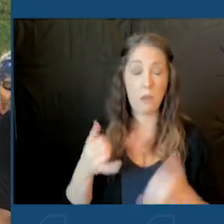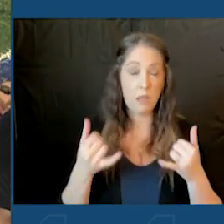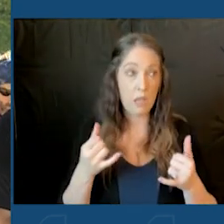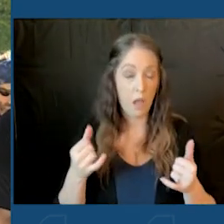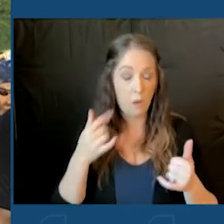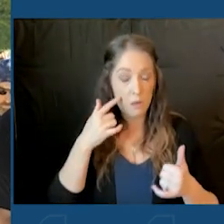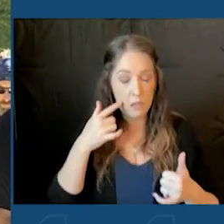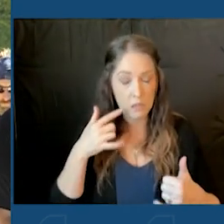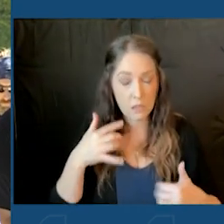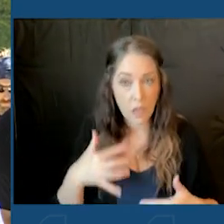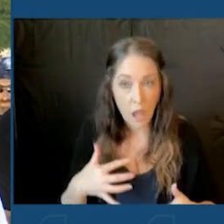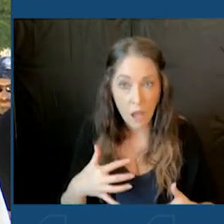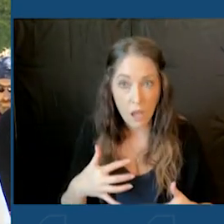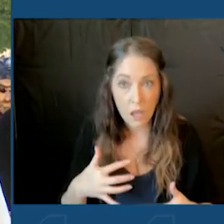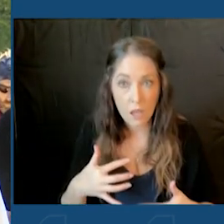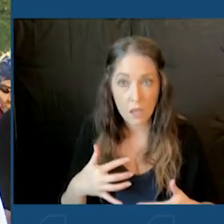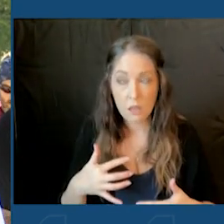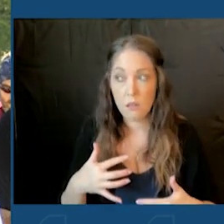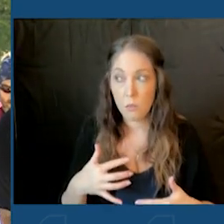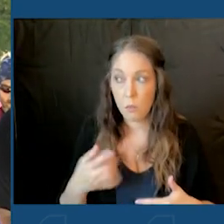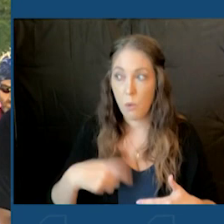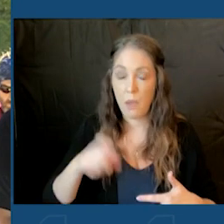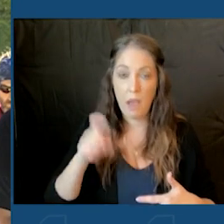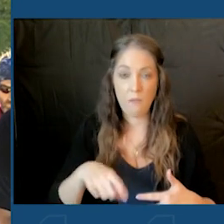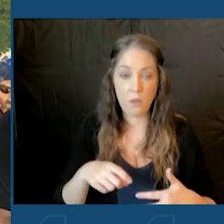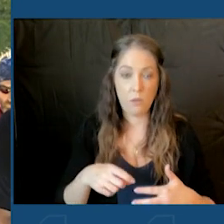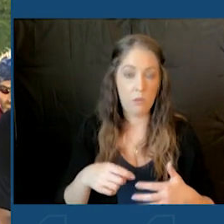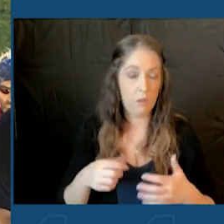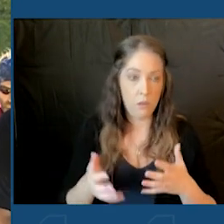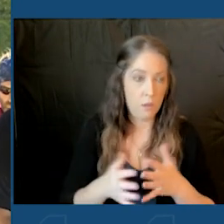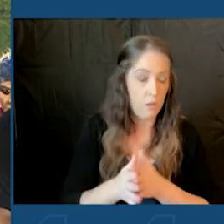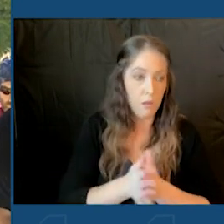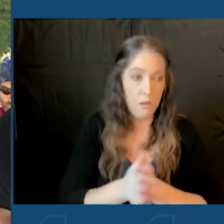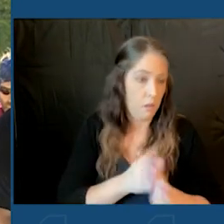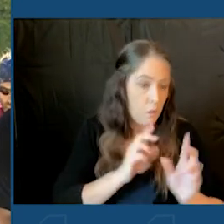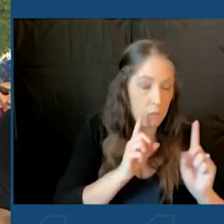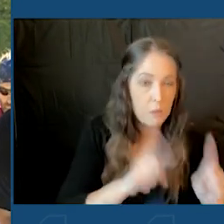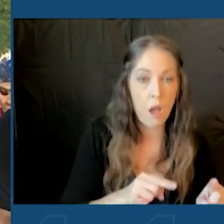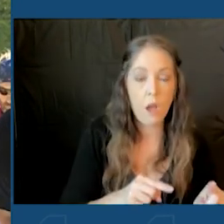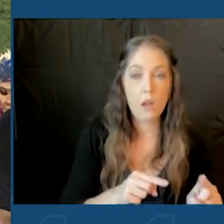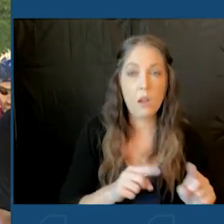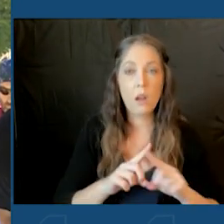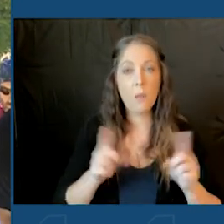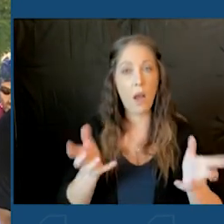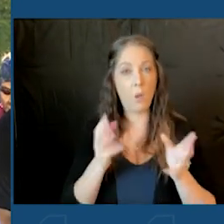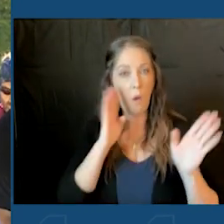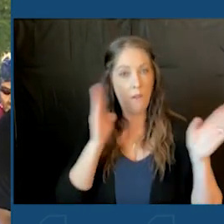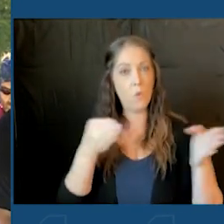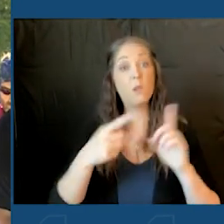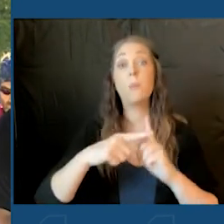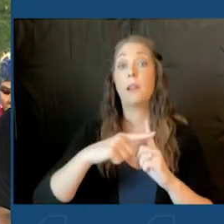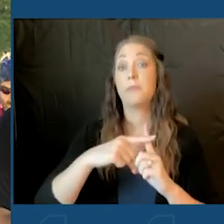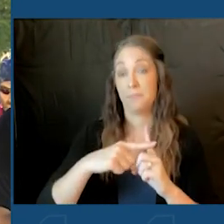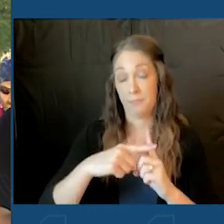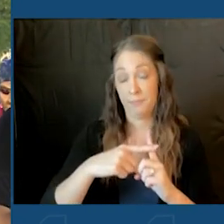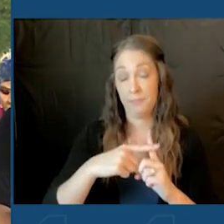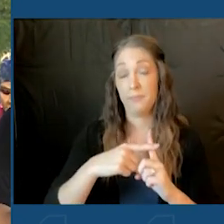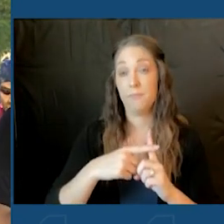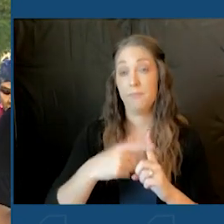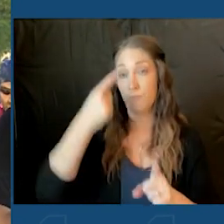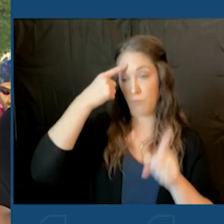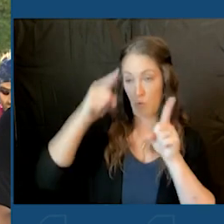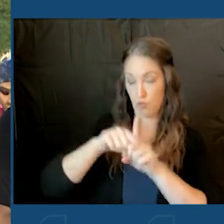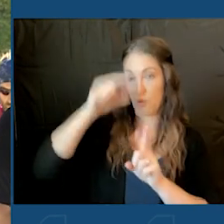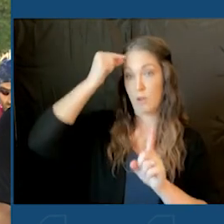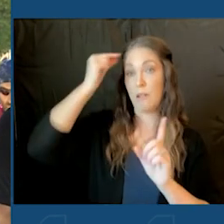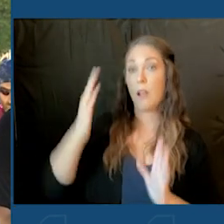marshal this kind of response. But I want to focus on the positive. I agree with the governor that we have to be